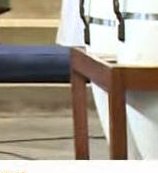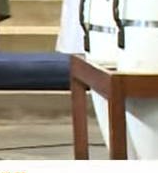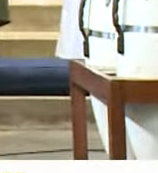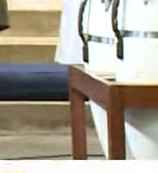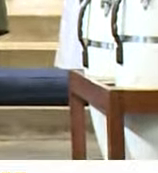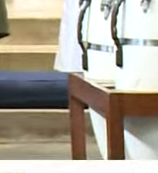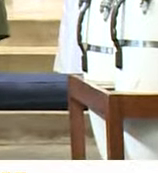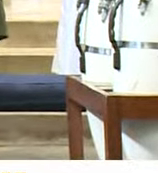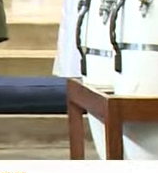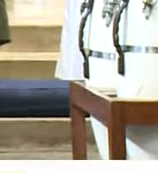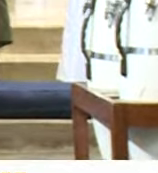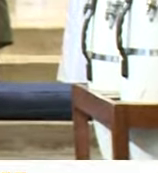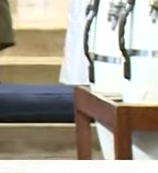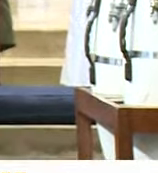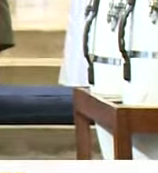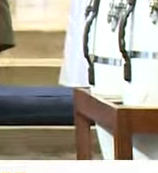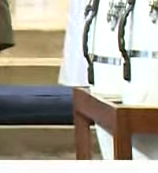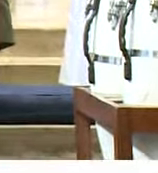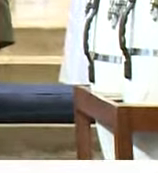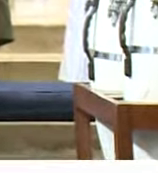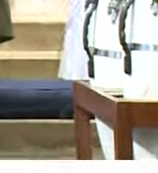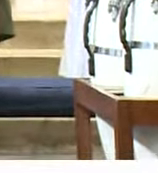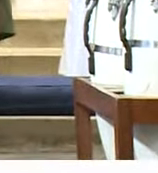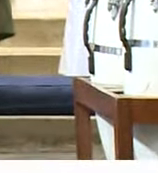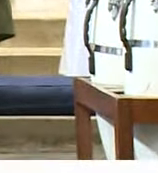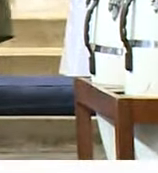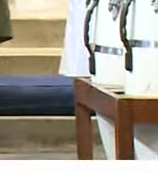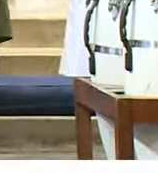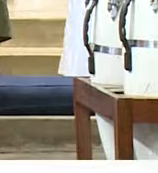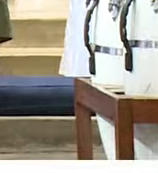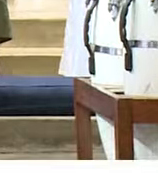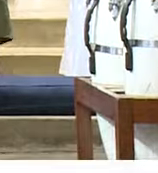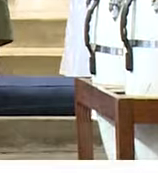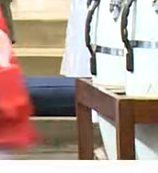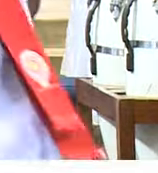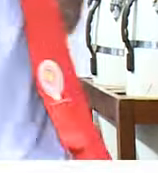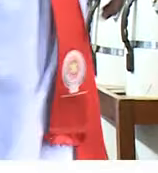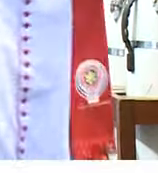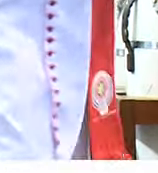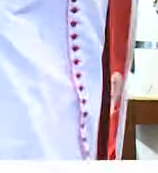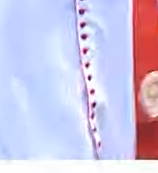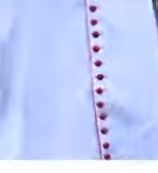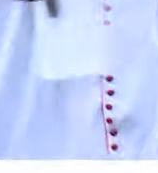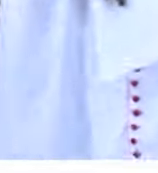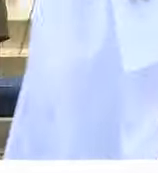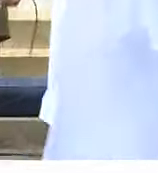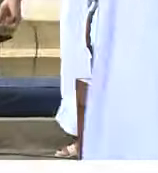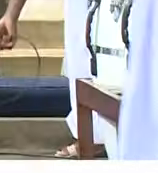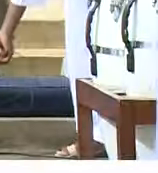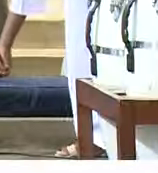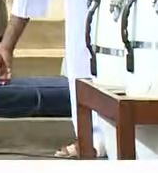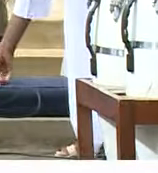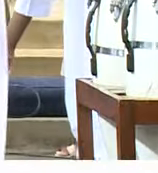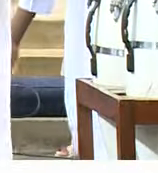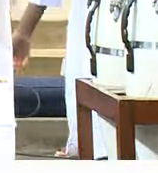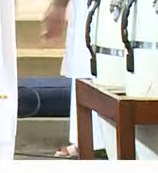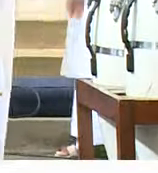ask the other archdeacons to go and bring their fellow archdeacon to